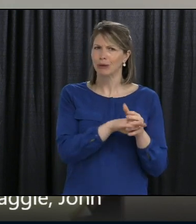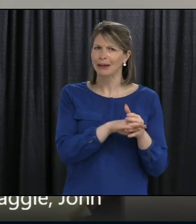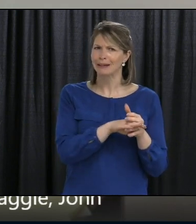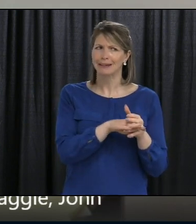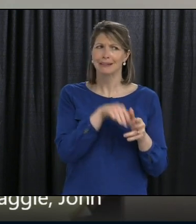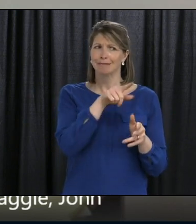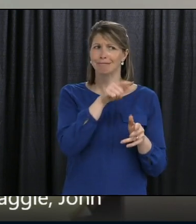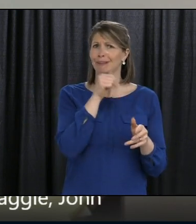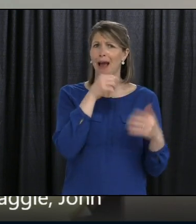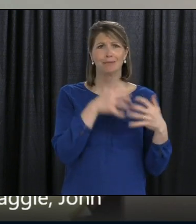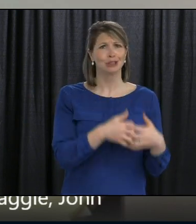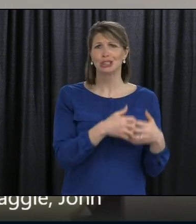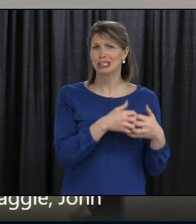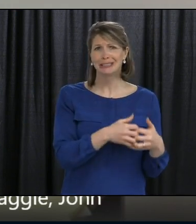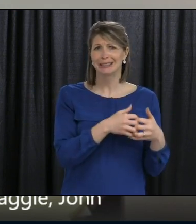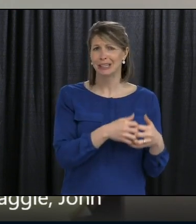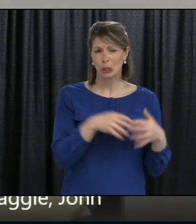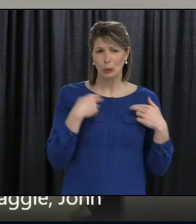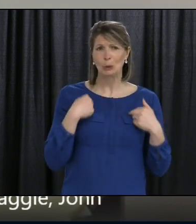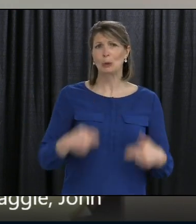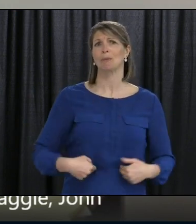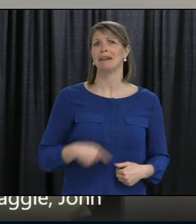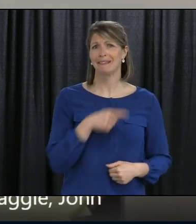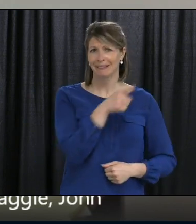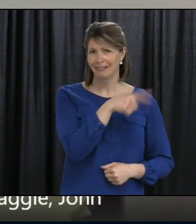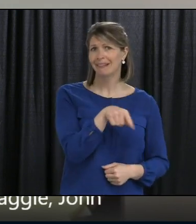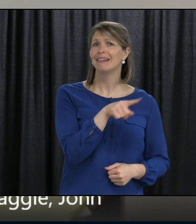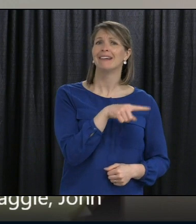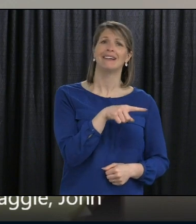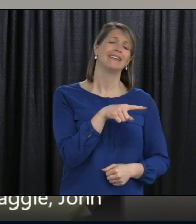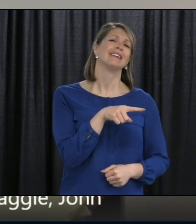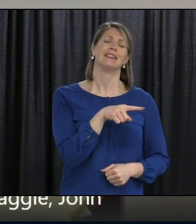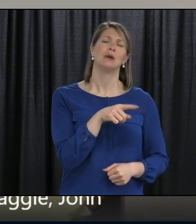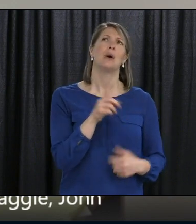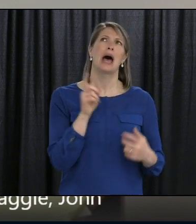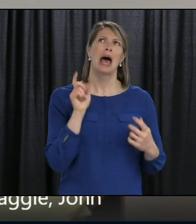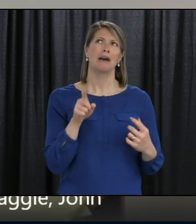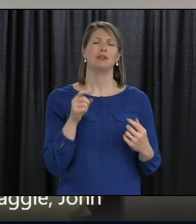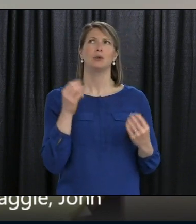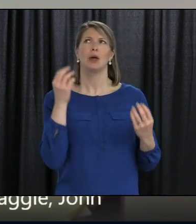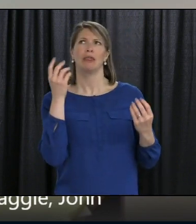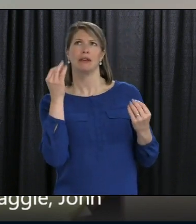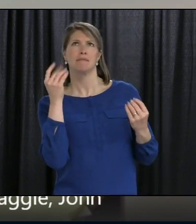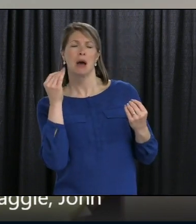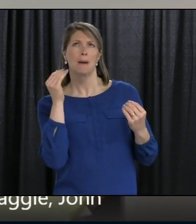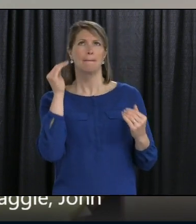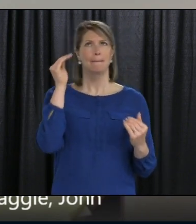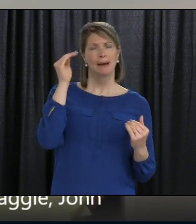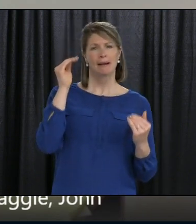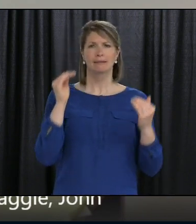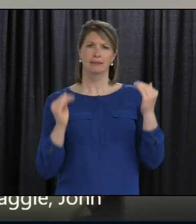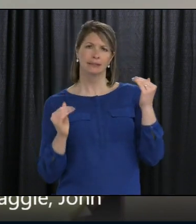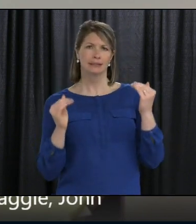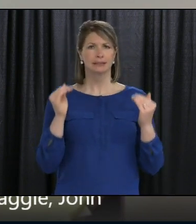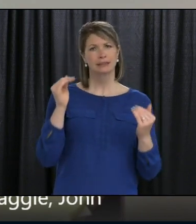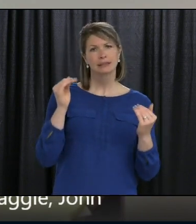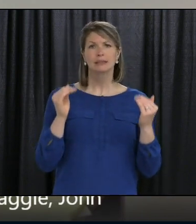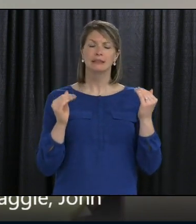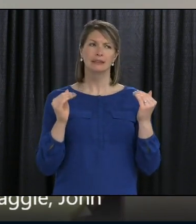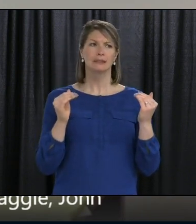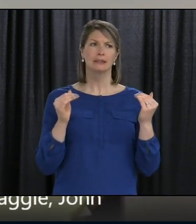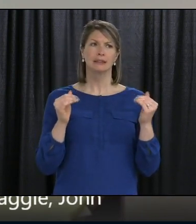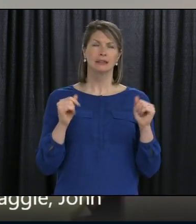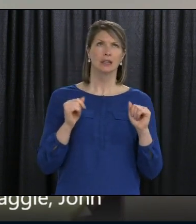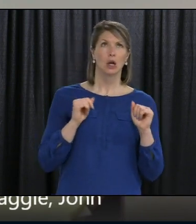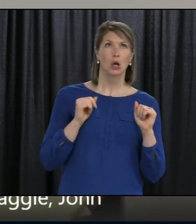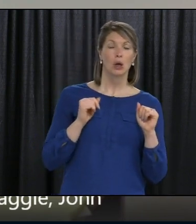machines. So at some point, we have to adopt an approach that recognizes all of those competing factors. Will